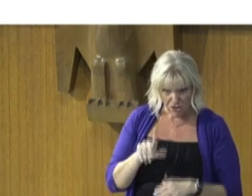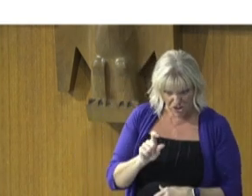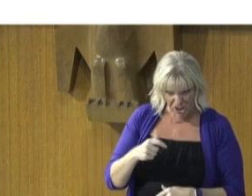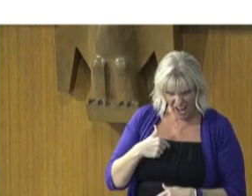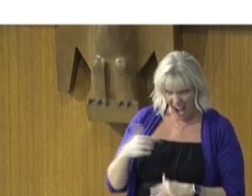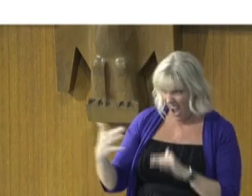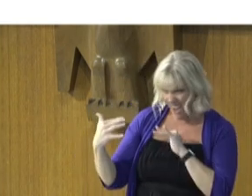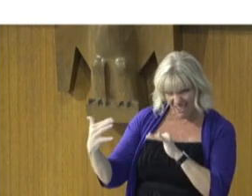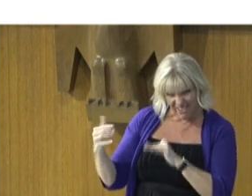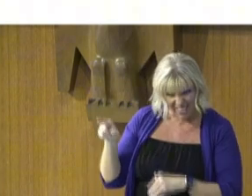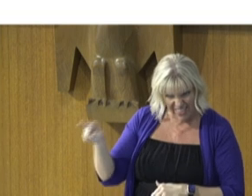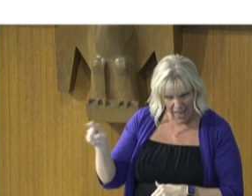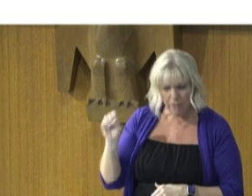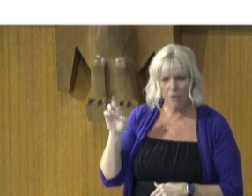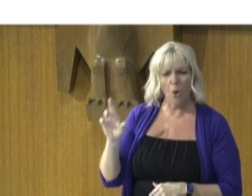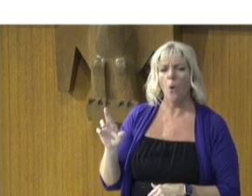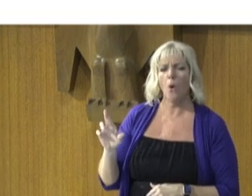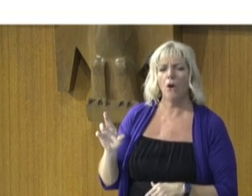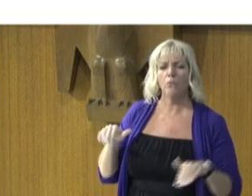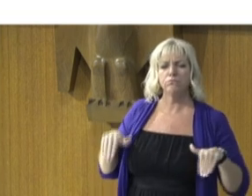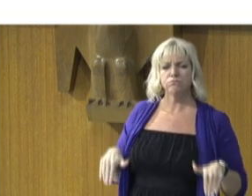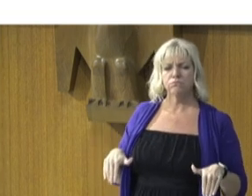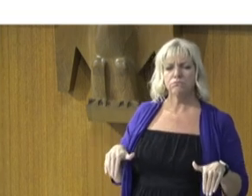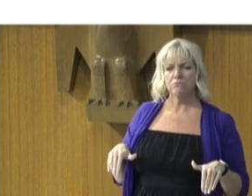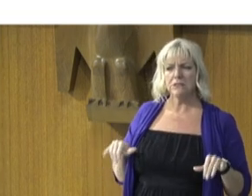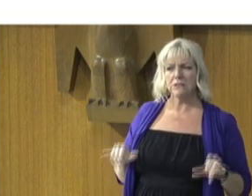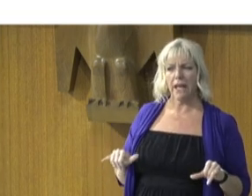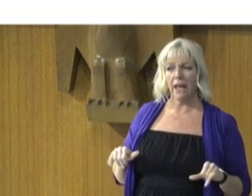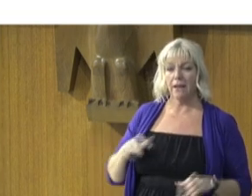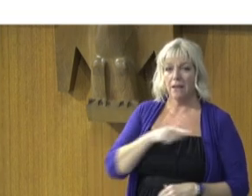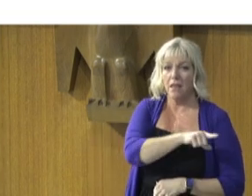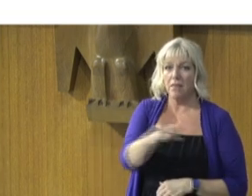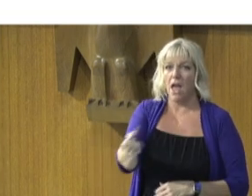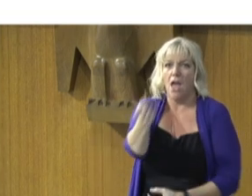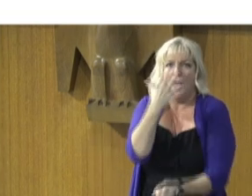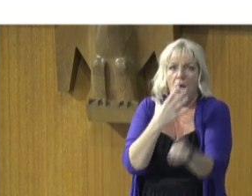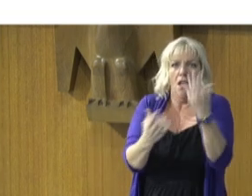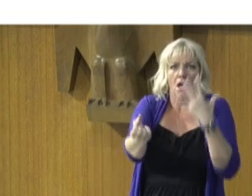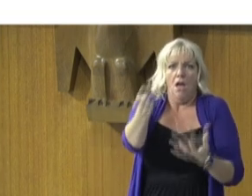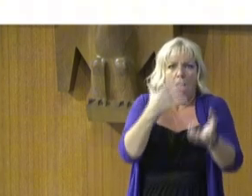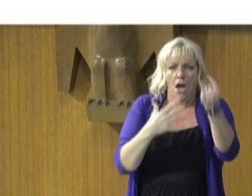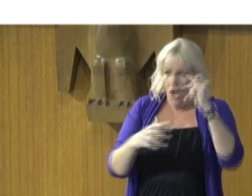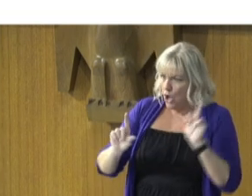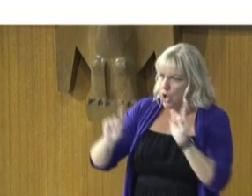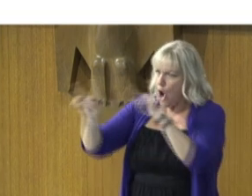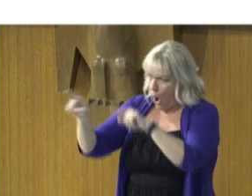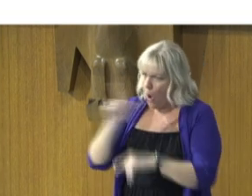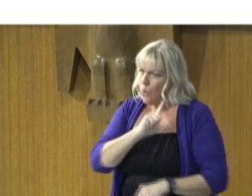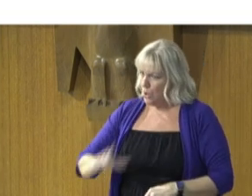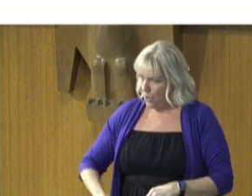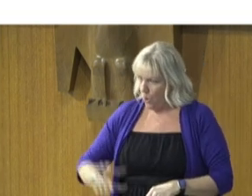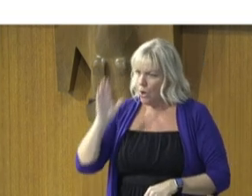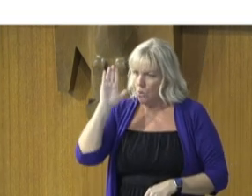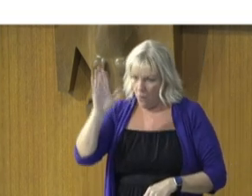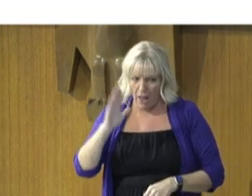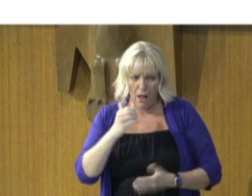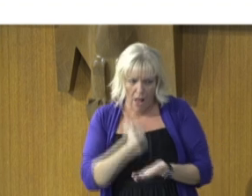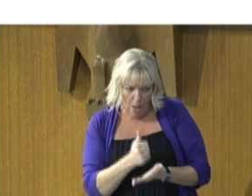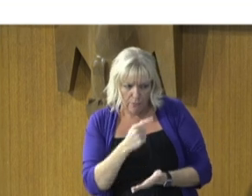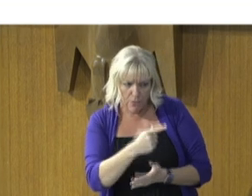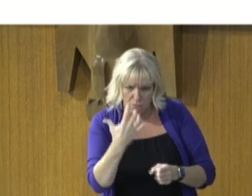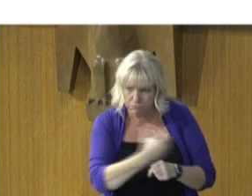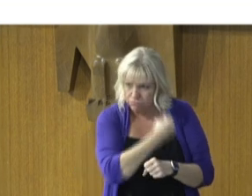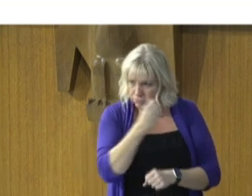against Ramoth-Gilead, or shall I refrain?" They said, "Go up, for the Lord will give it into the hand of the